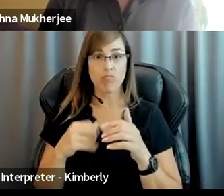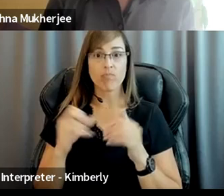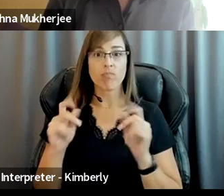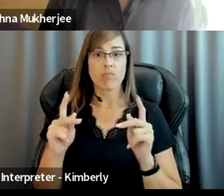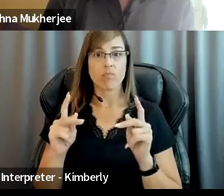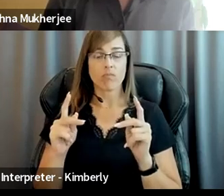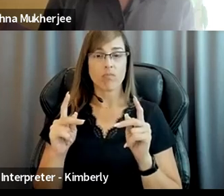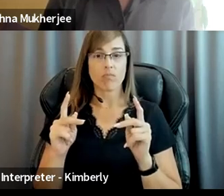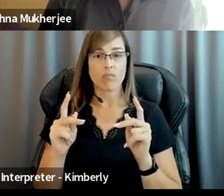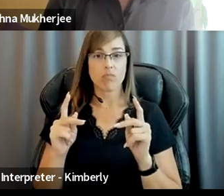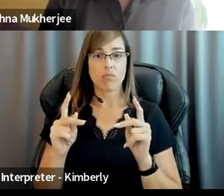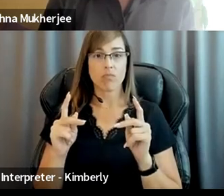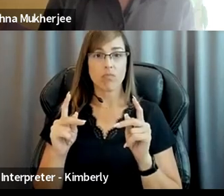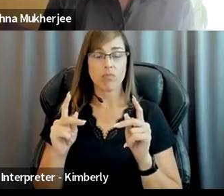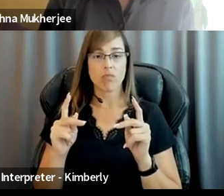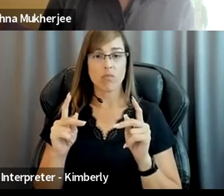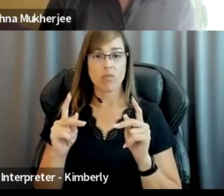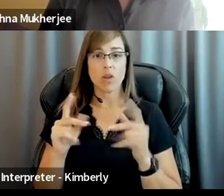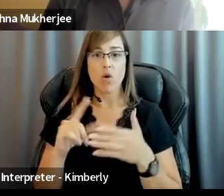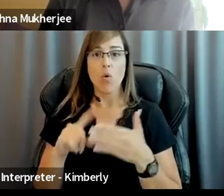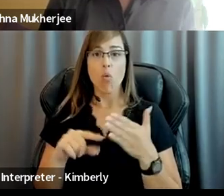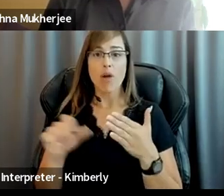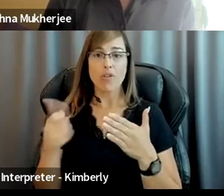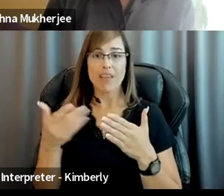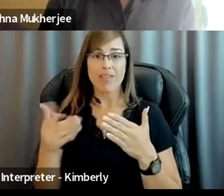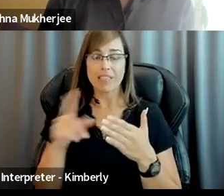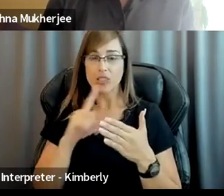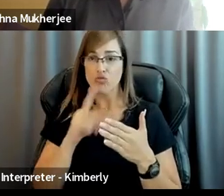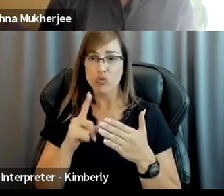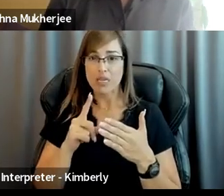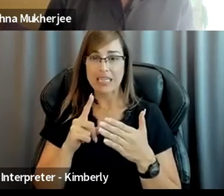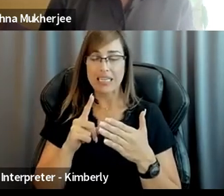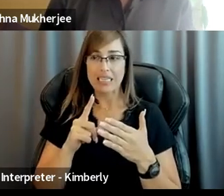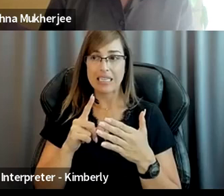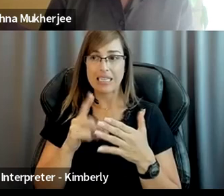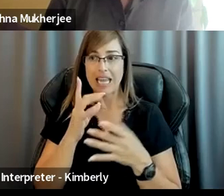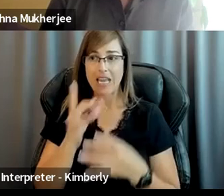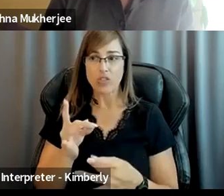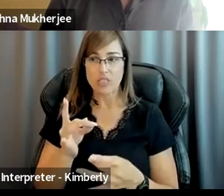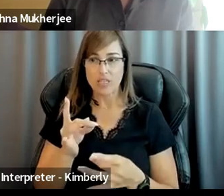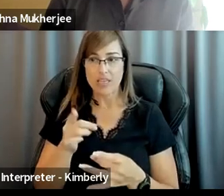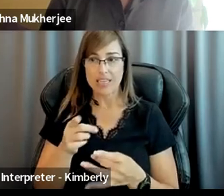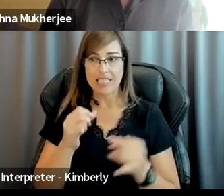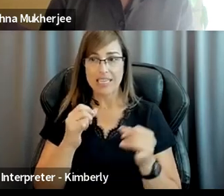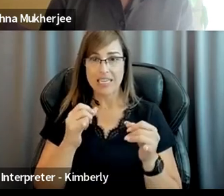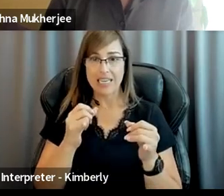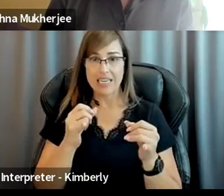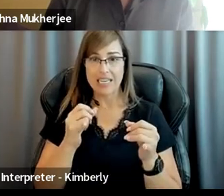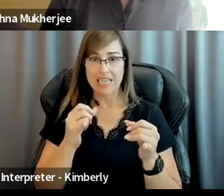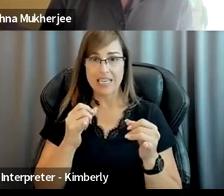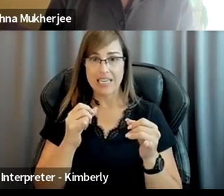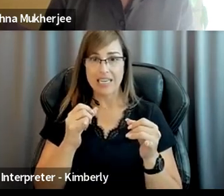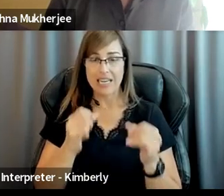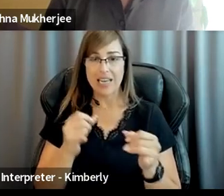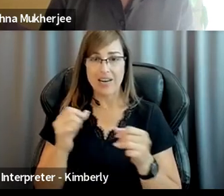Sorry. So one of the other things that was really interesting to me was this individual,